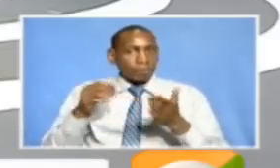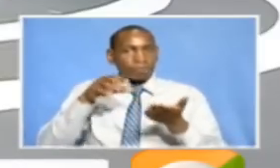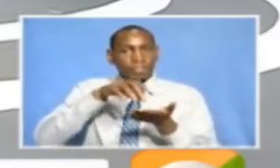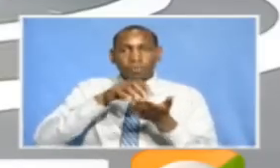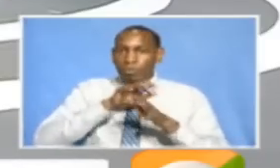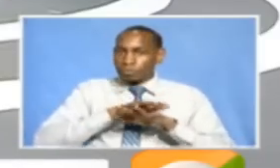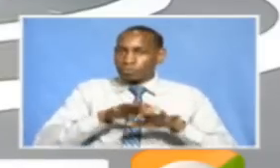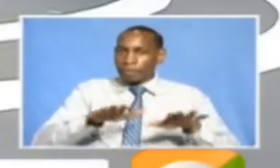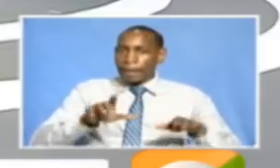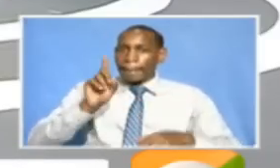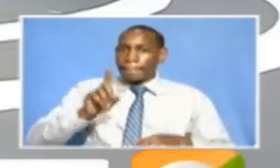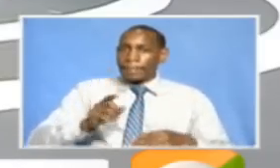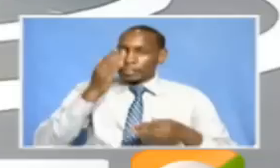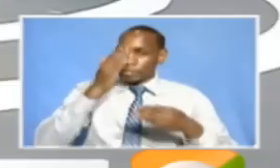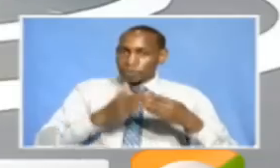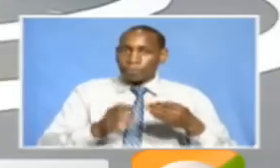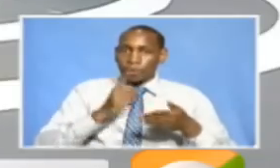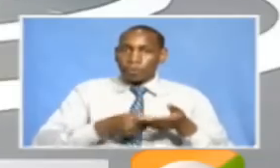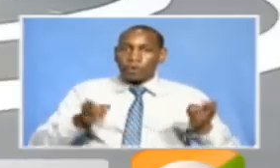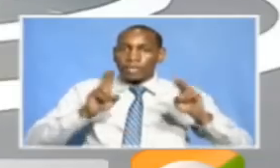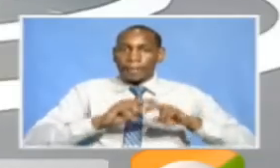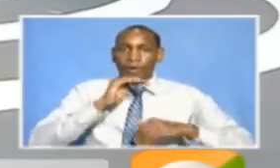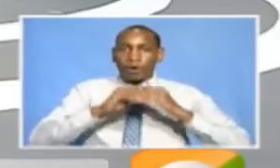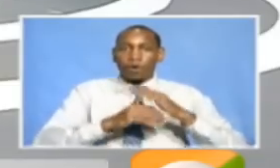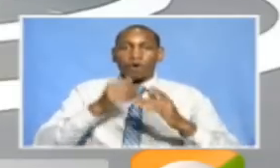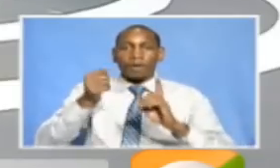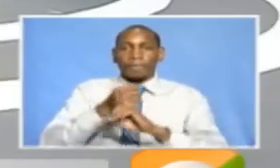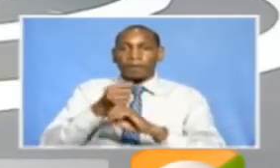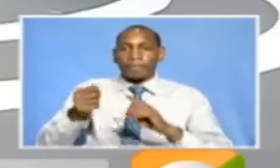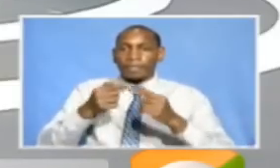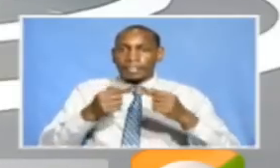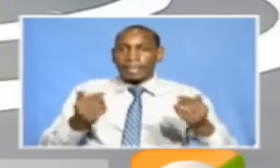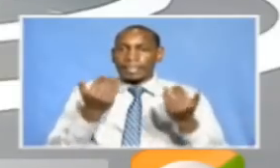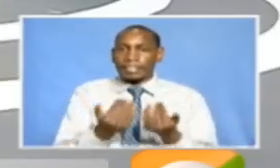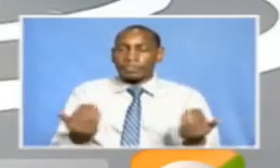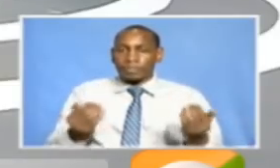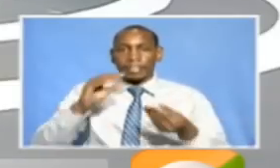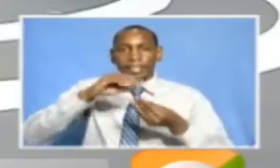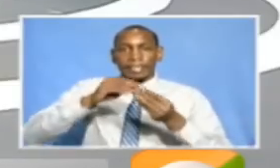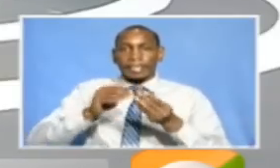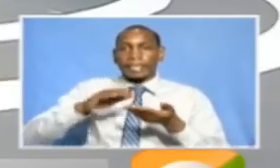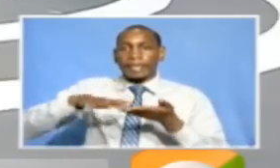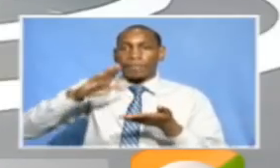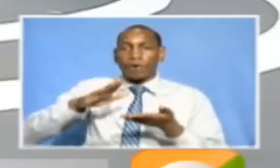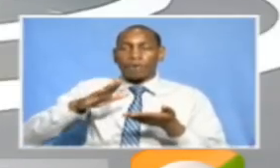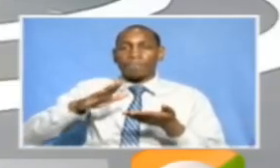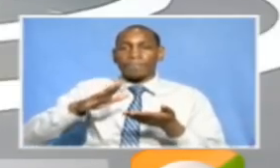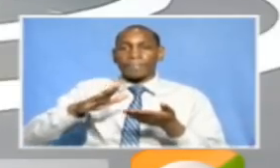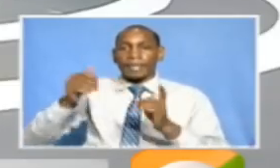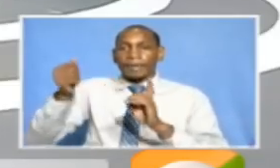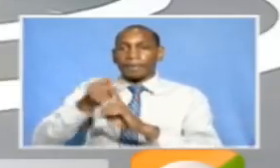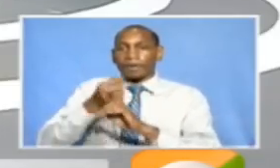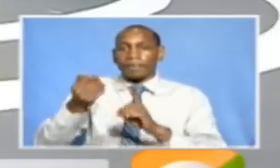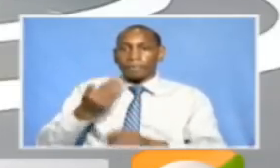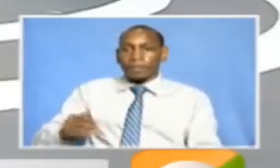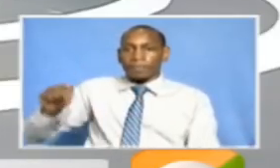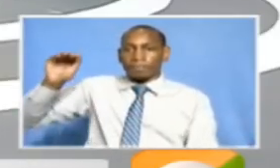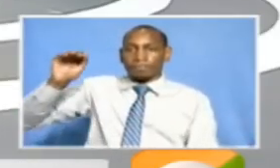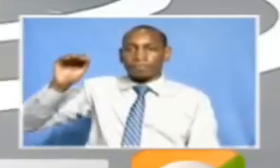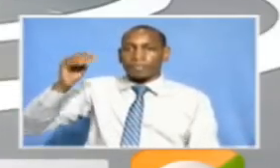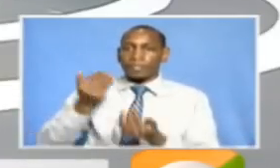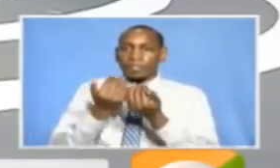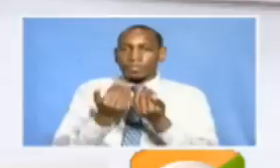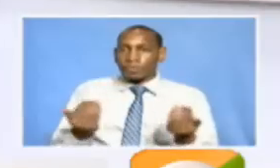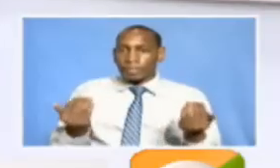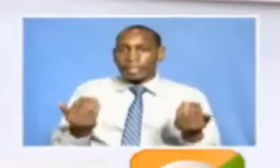we need to stop it, because what's happening is that all this violence against children is creating more violent adults. You have children who are dysfunctional and